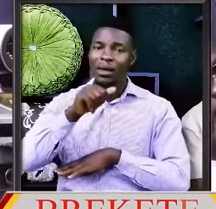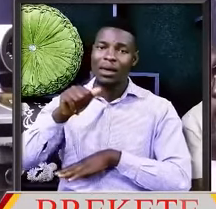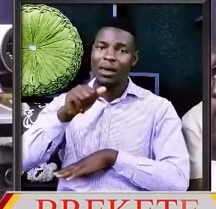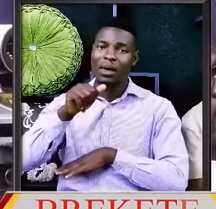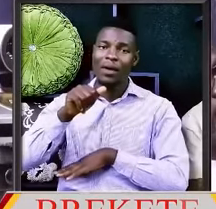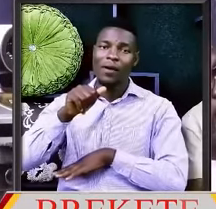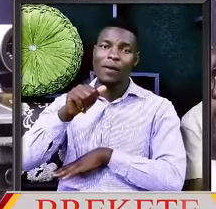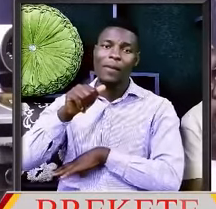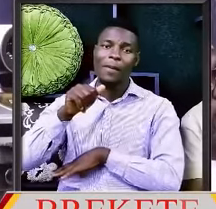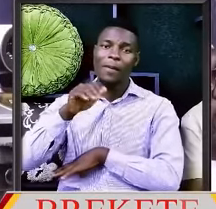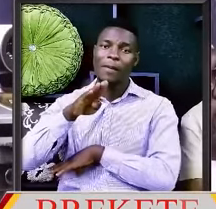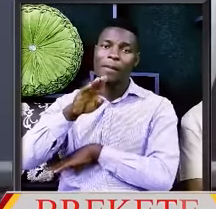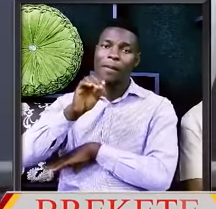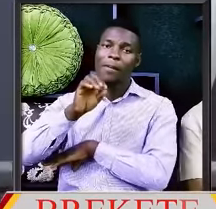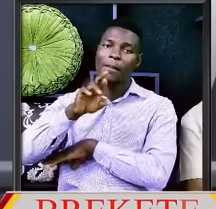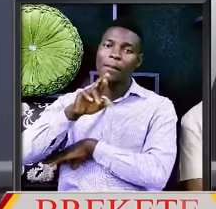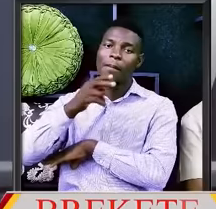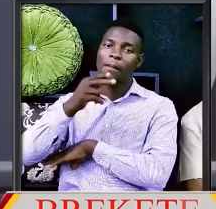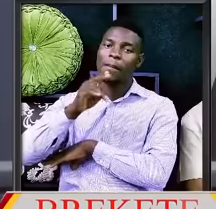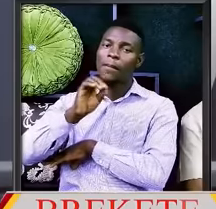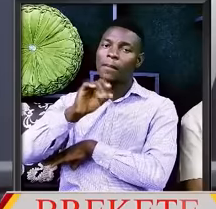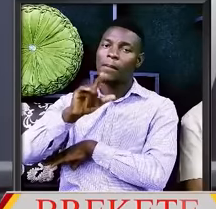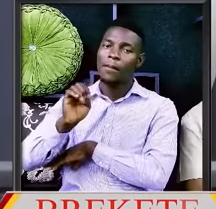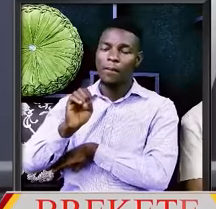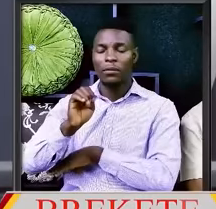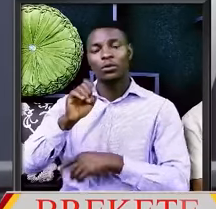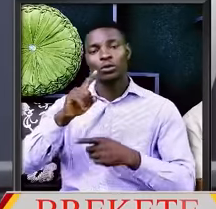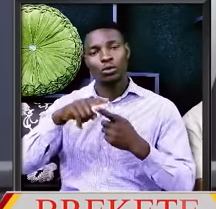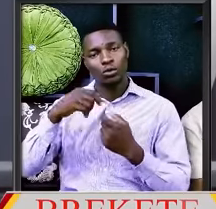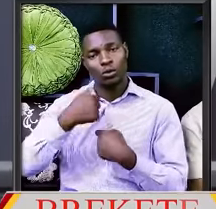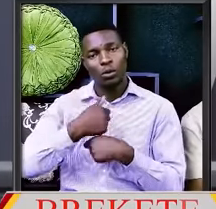for them to erect a borehole for you